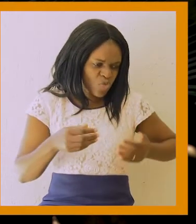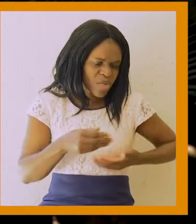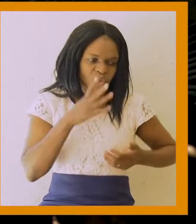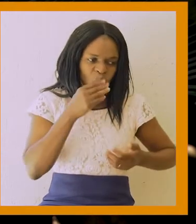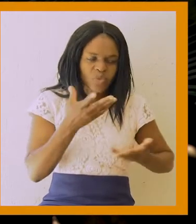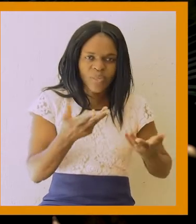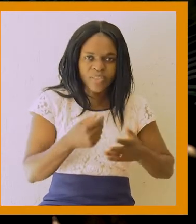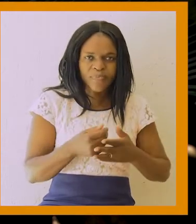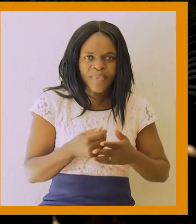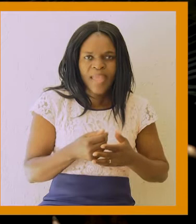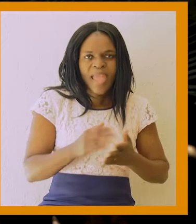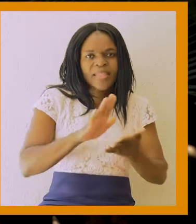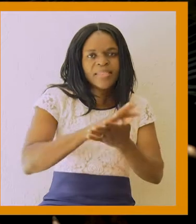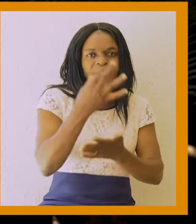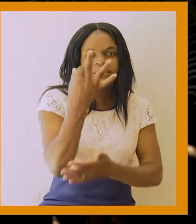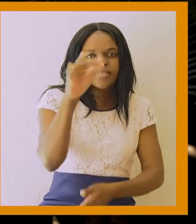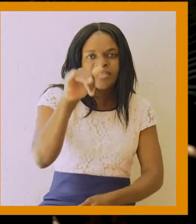like a teenager, they can go,